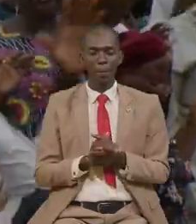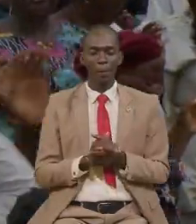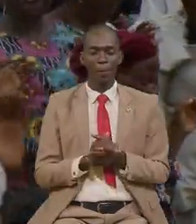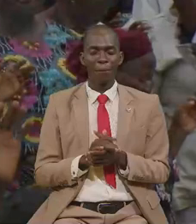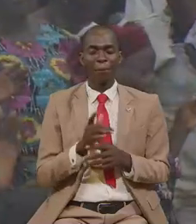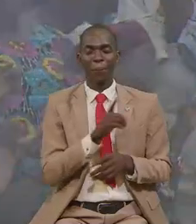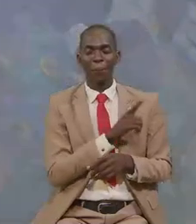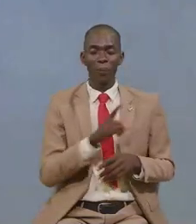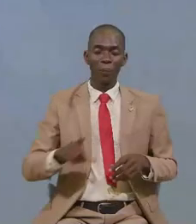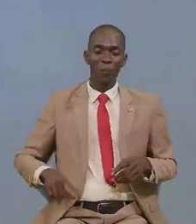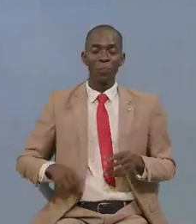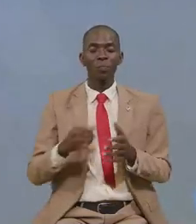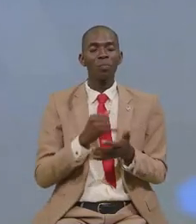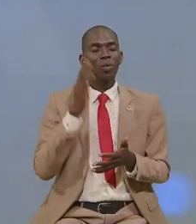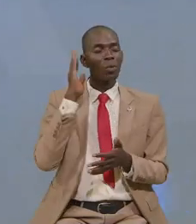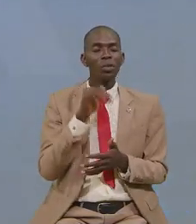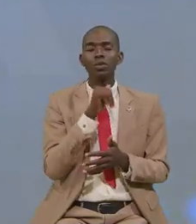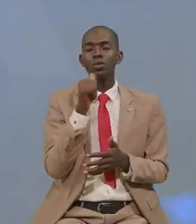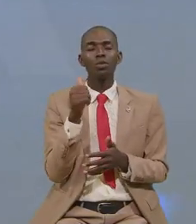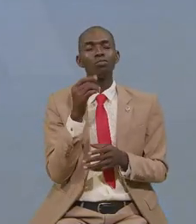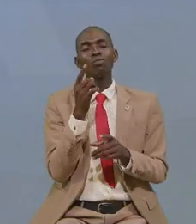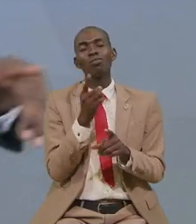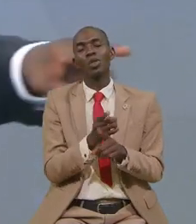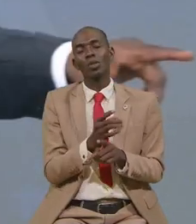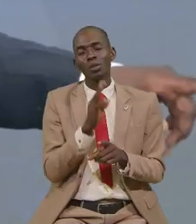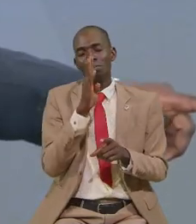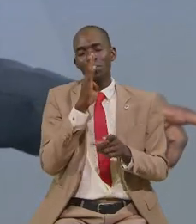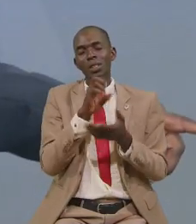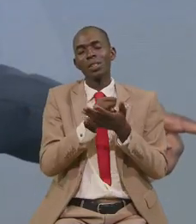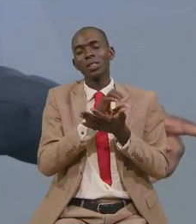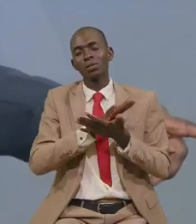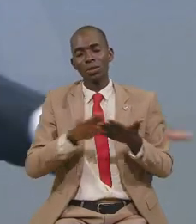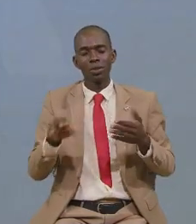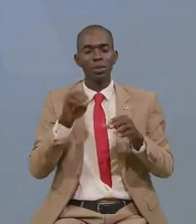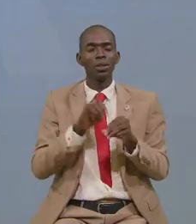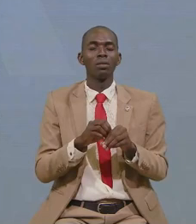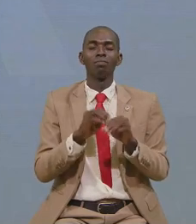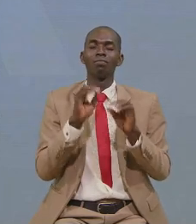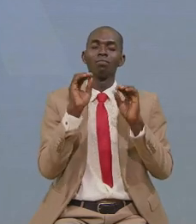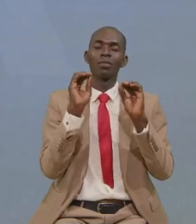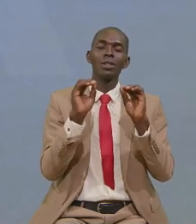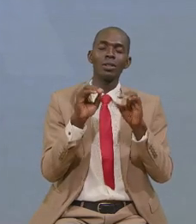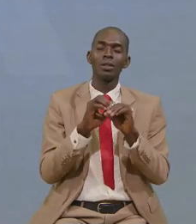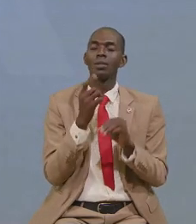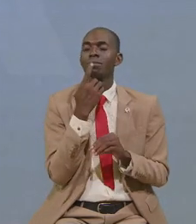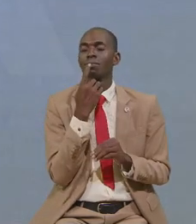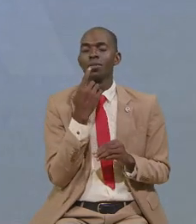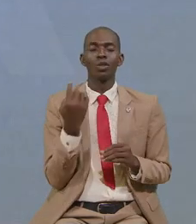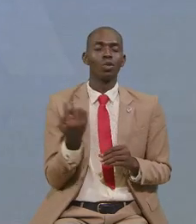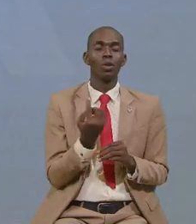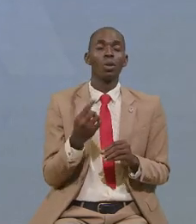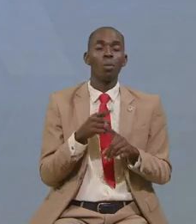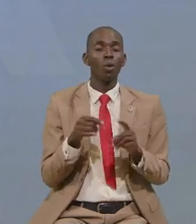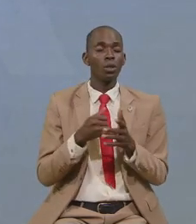Lord, it will not just be sanctification in doctrine. It will be sanctification